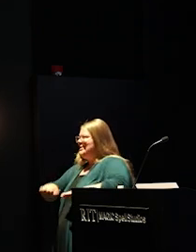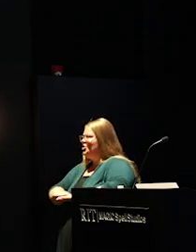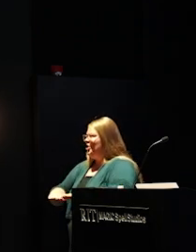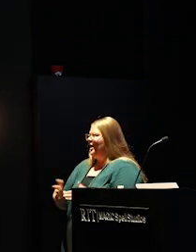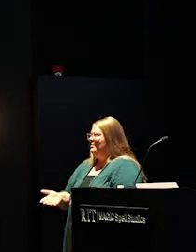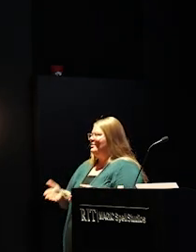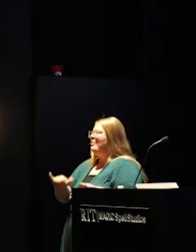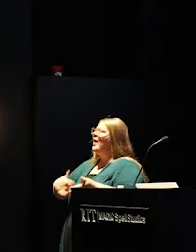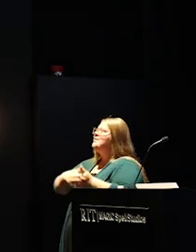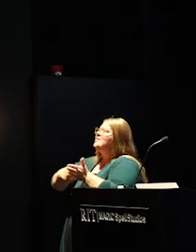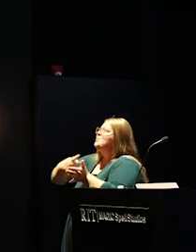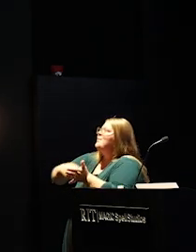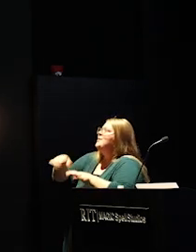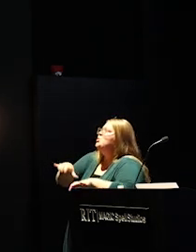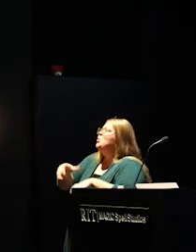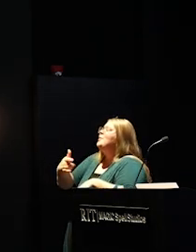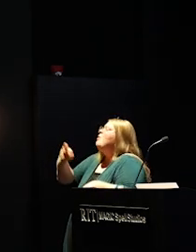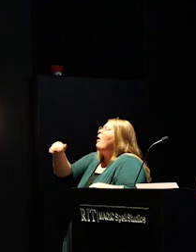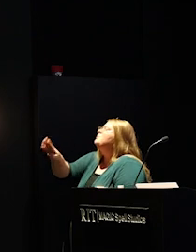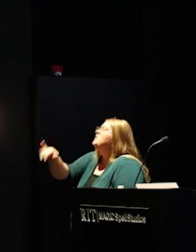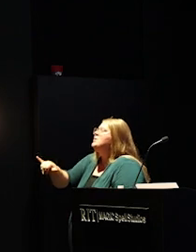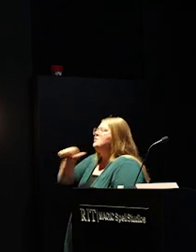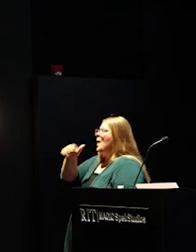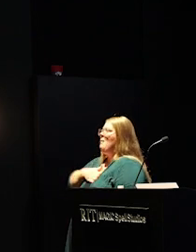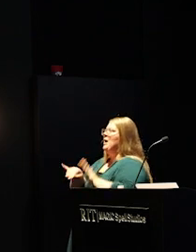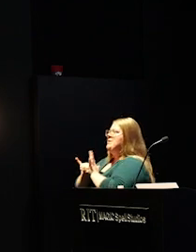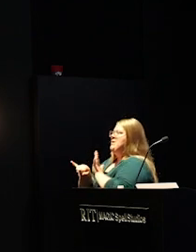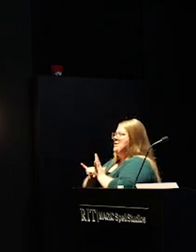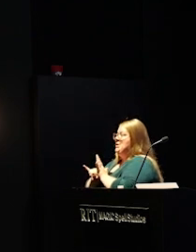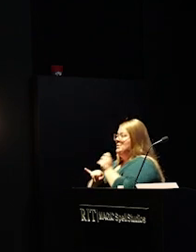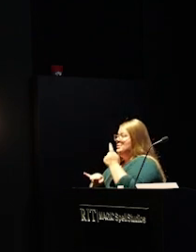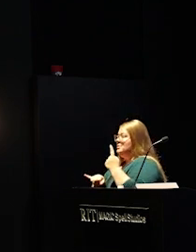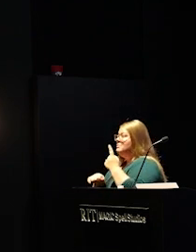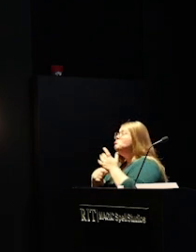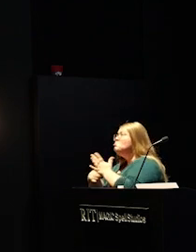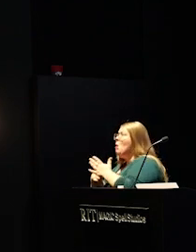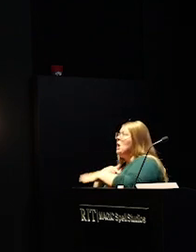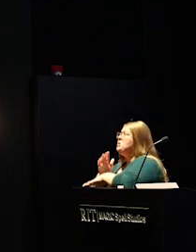I DJ, like I sail, I play basketball, and that is